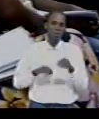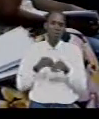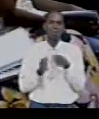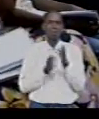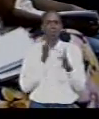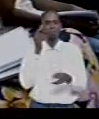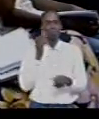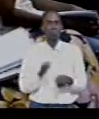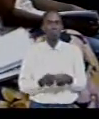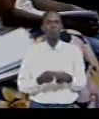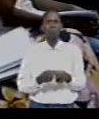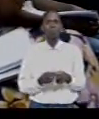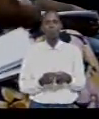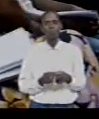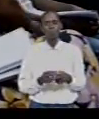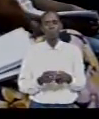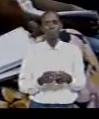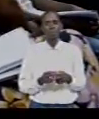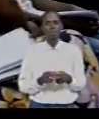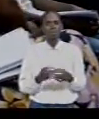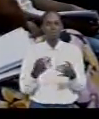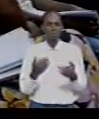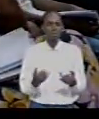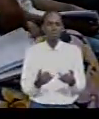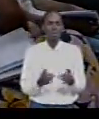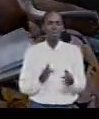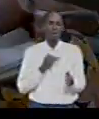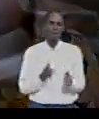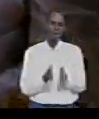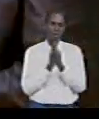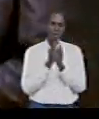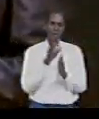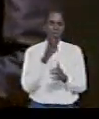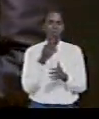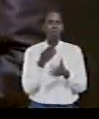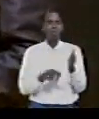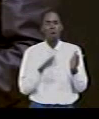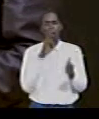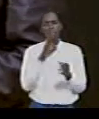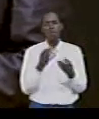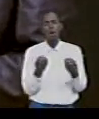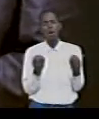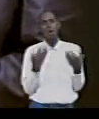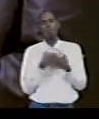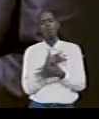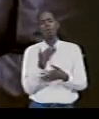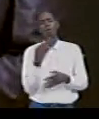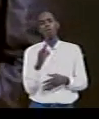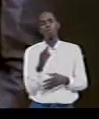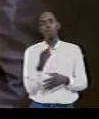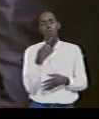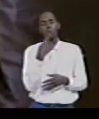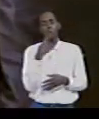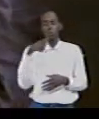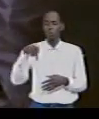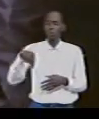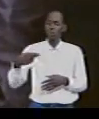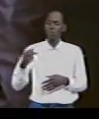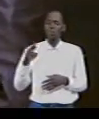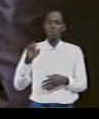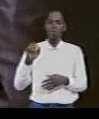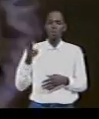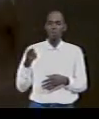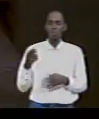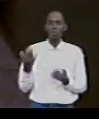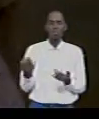By the way, what are we afraid of? Pharaoh look at his end. How can we be afraid of